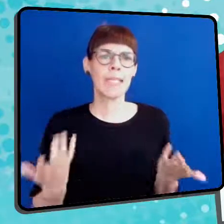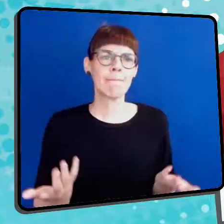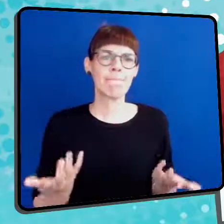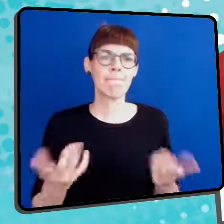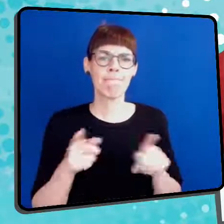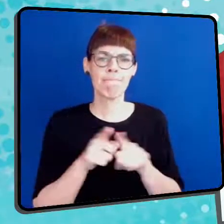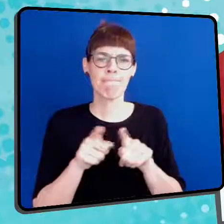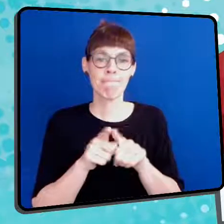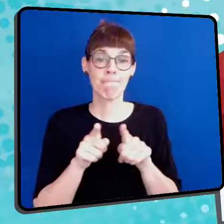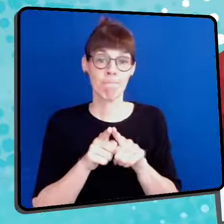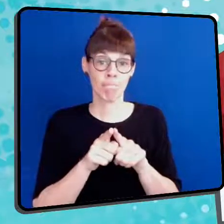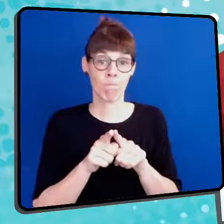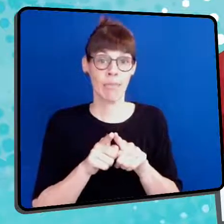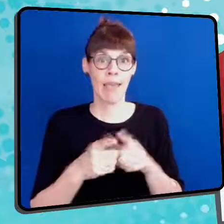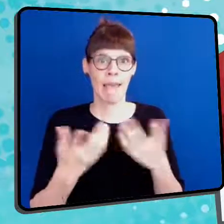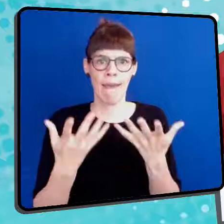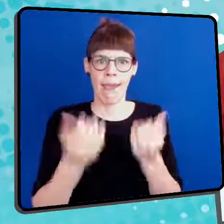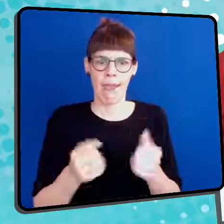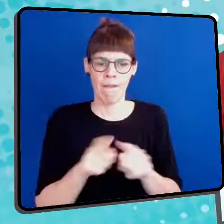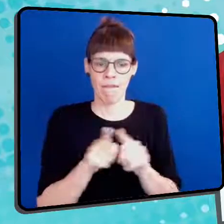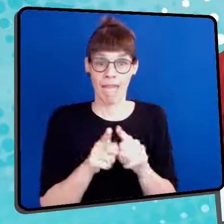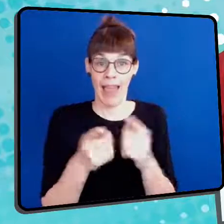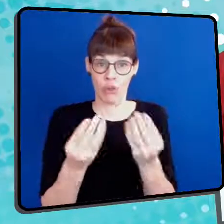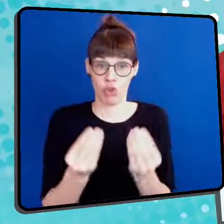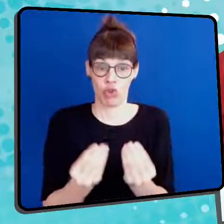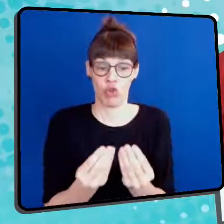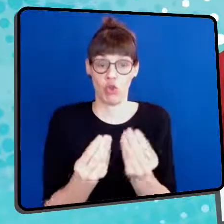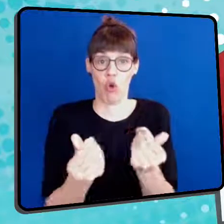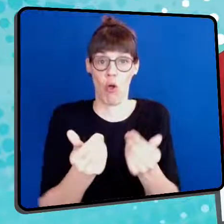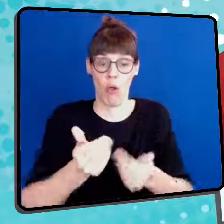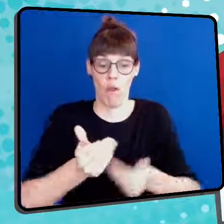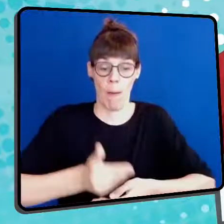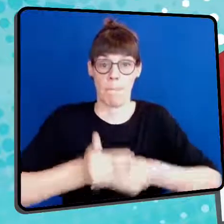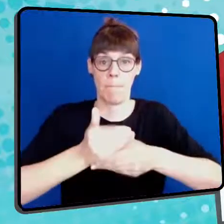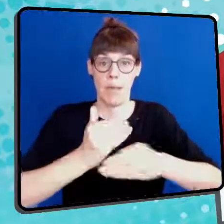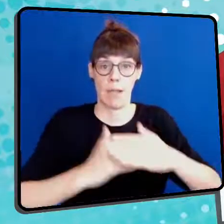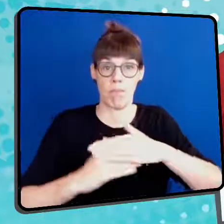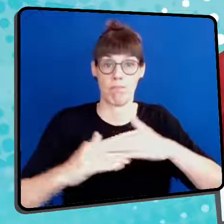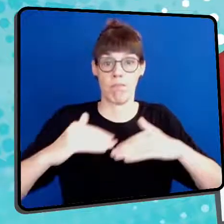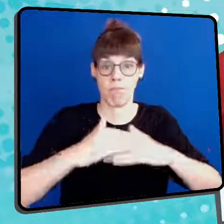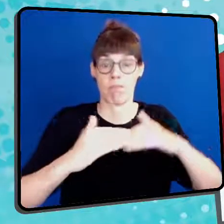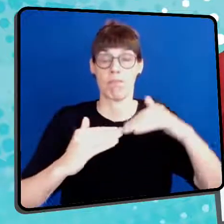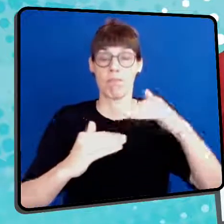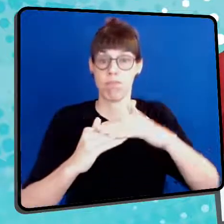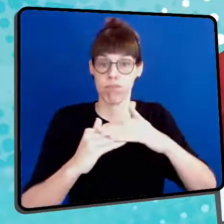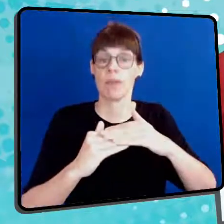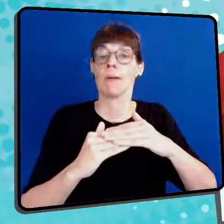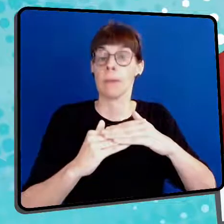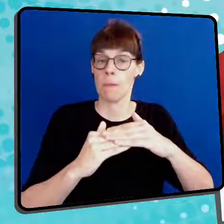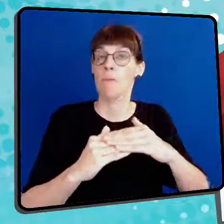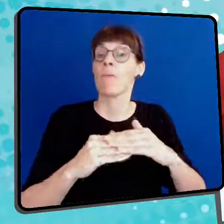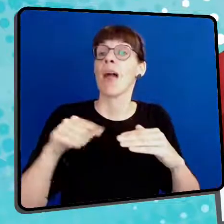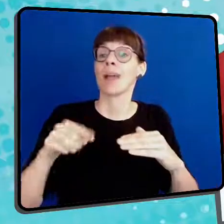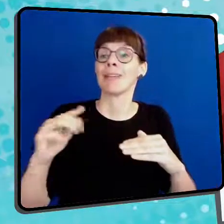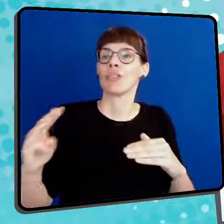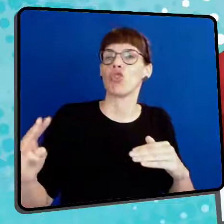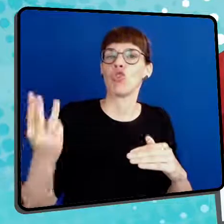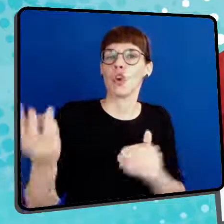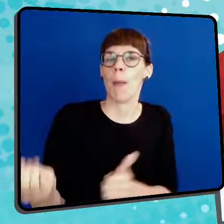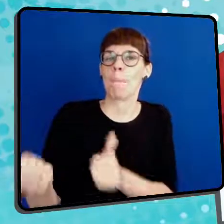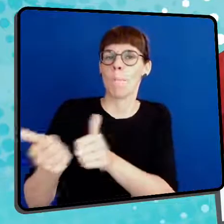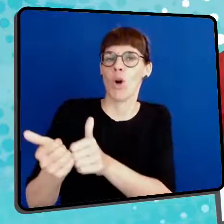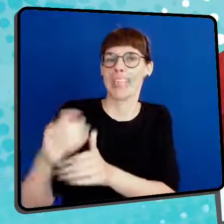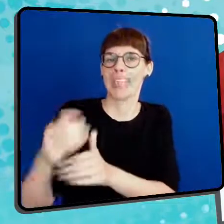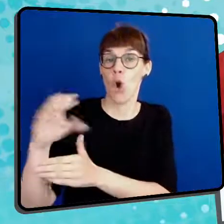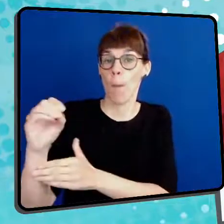on-premise solution that is built from a third-party company for this customer. We're moving this whole thing,